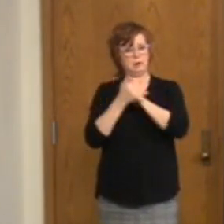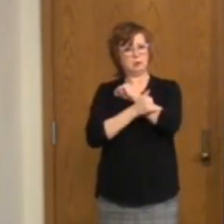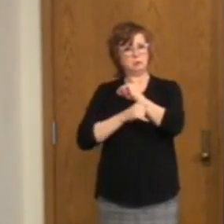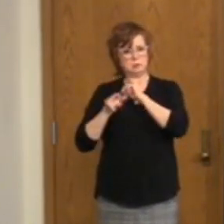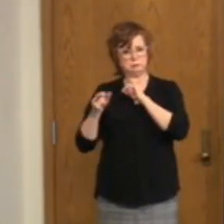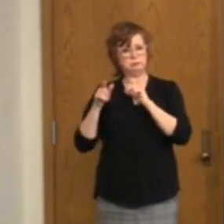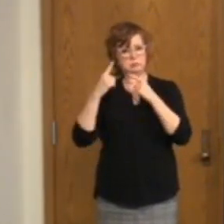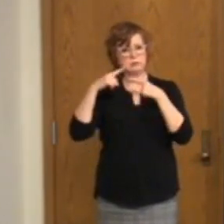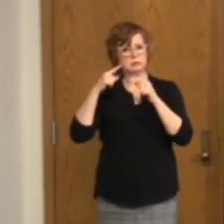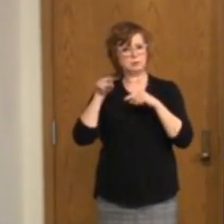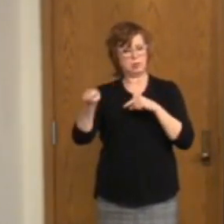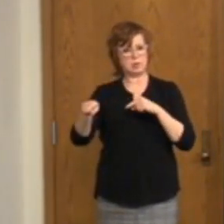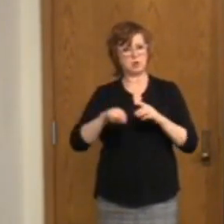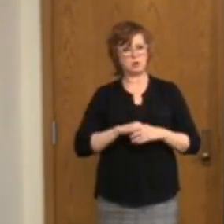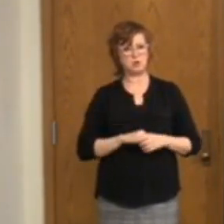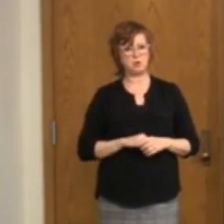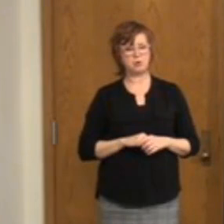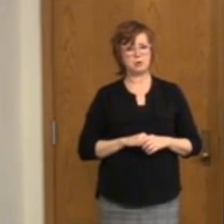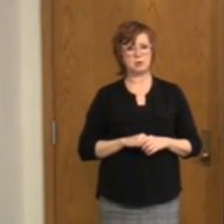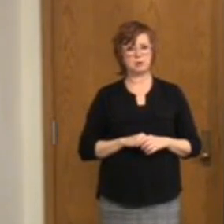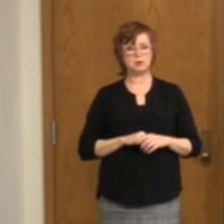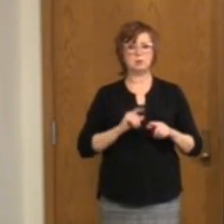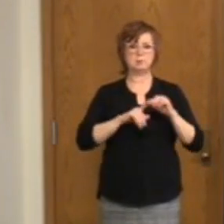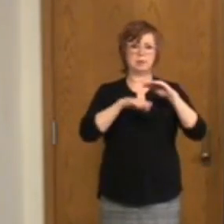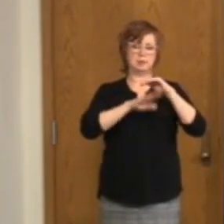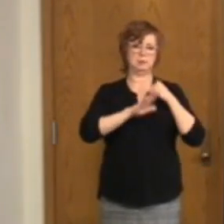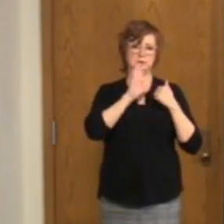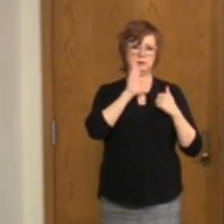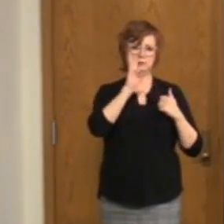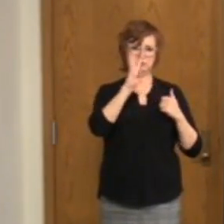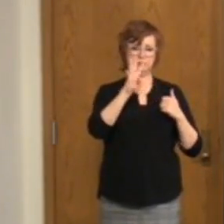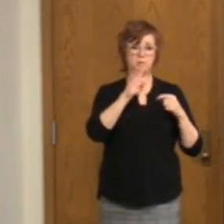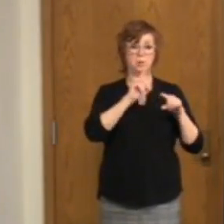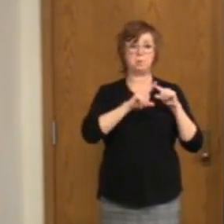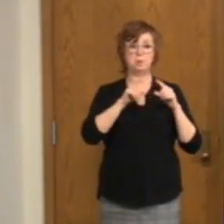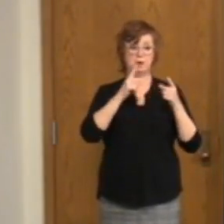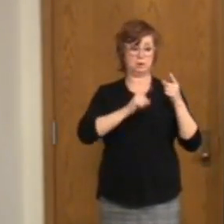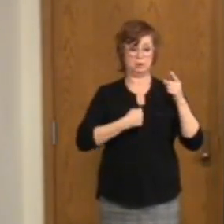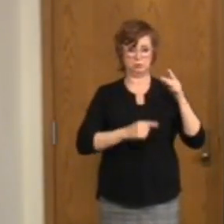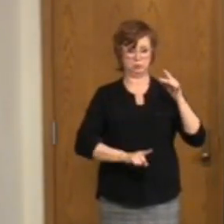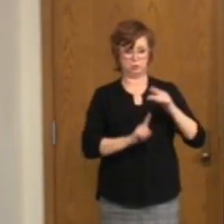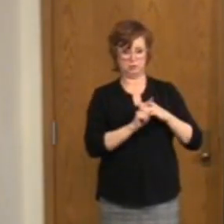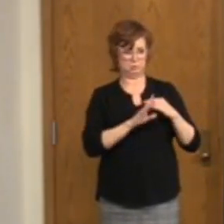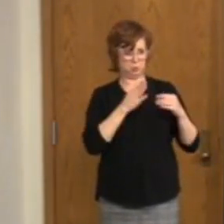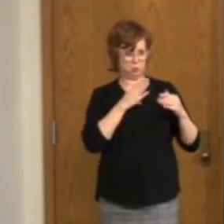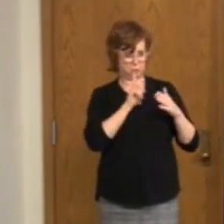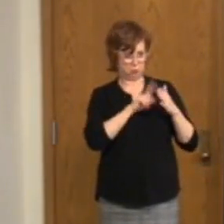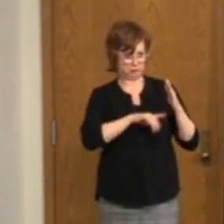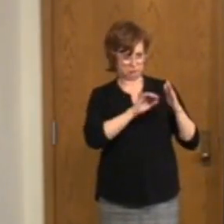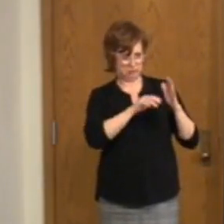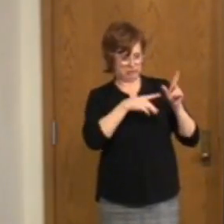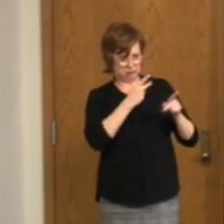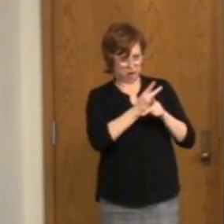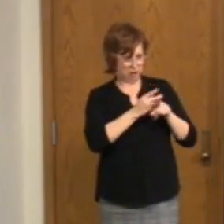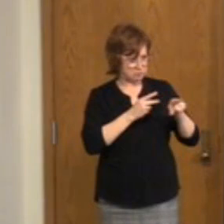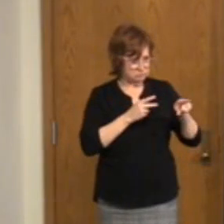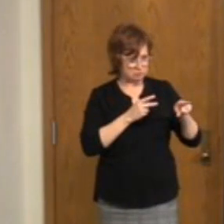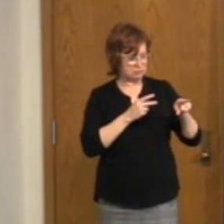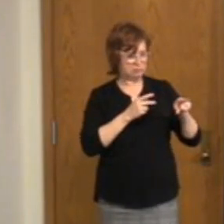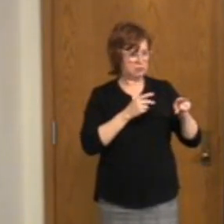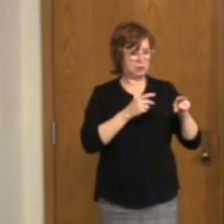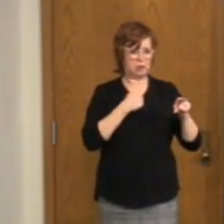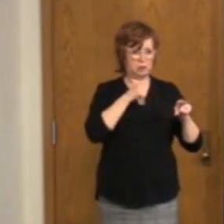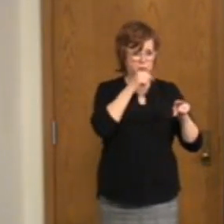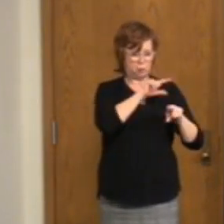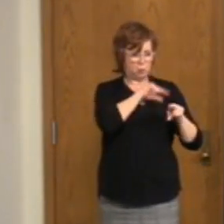And really, that's what I would encourage, and that's what I would expect for myself, that you show up when your turn comes and you get the vaccine that's available. But of course,